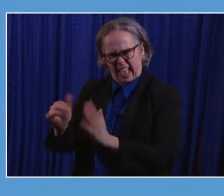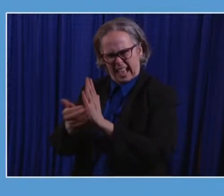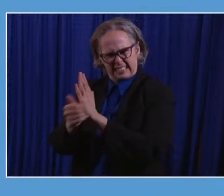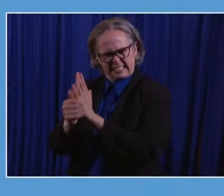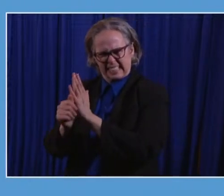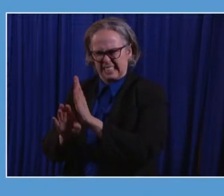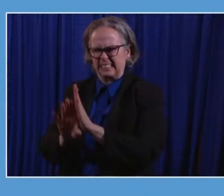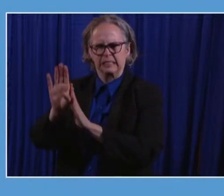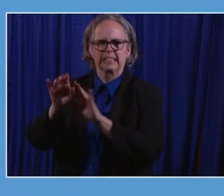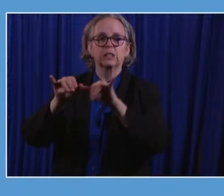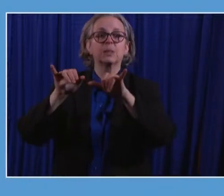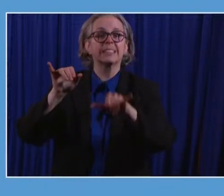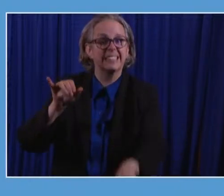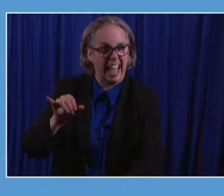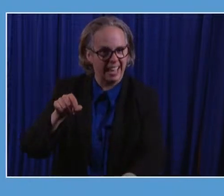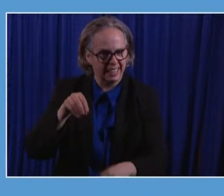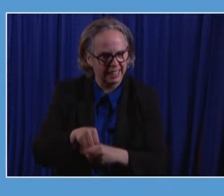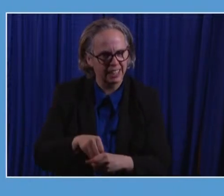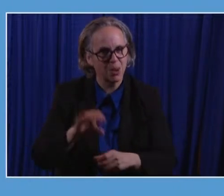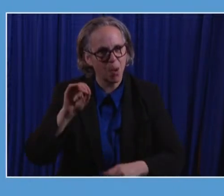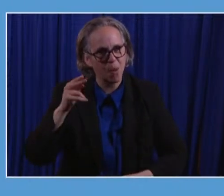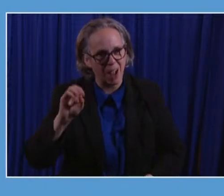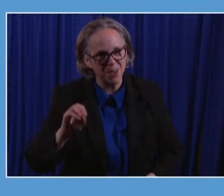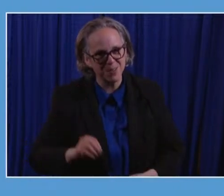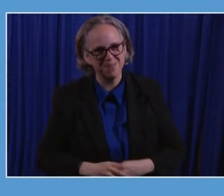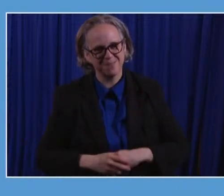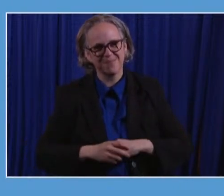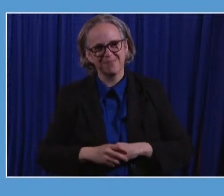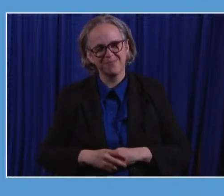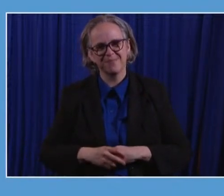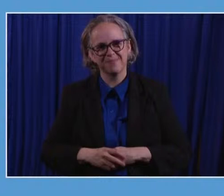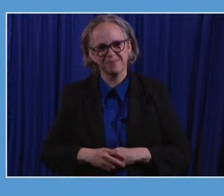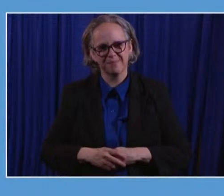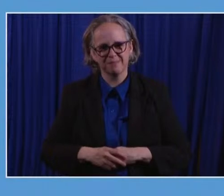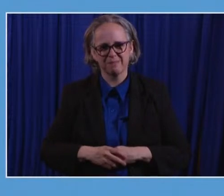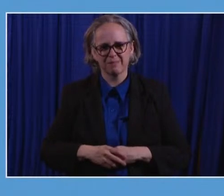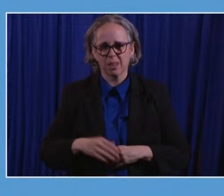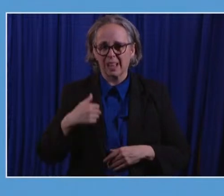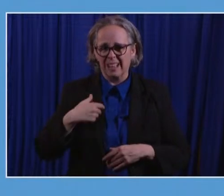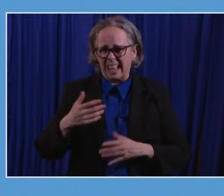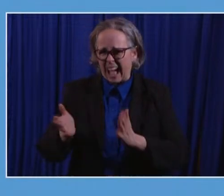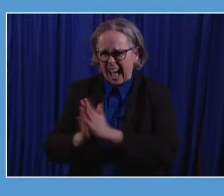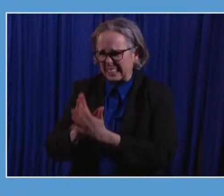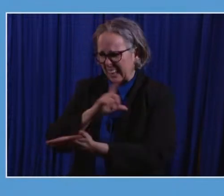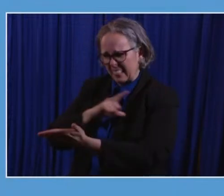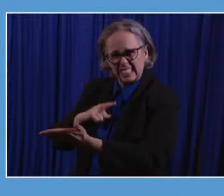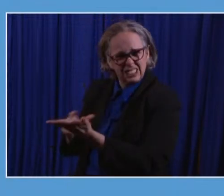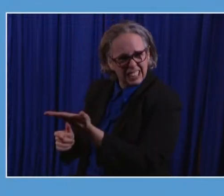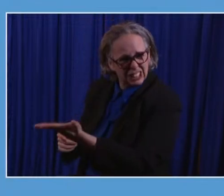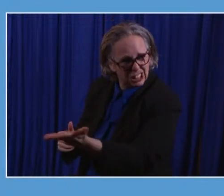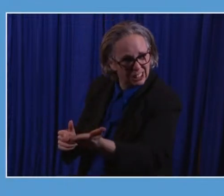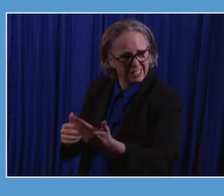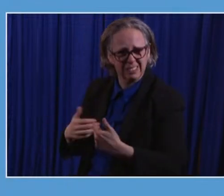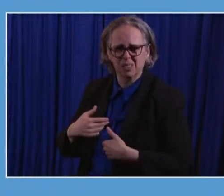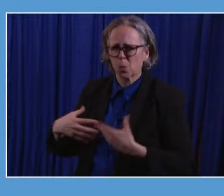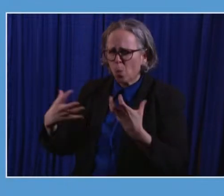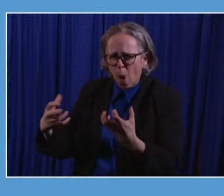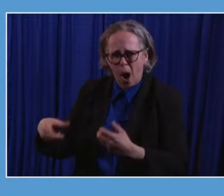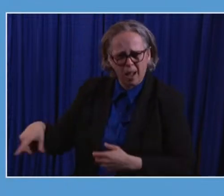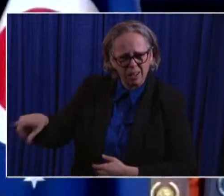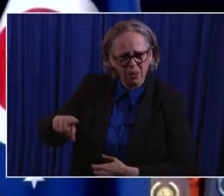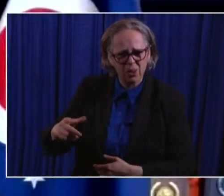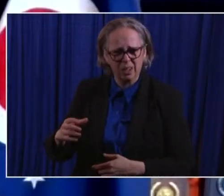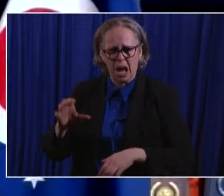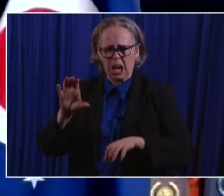we're asking for every high school student to have access to computer science classes and coursework.